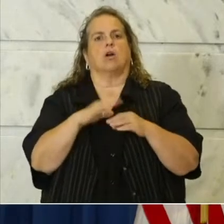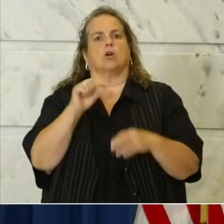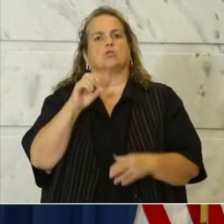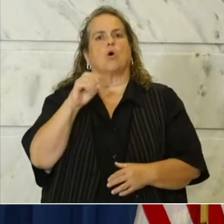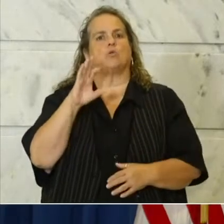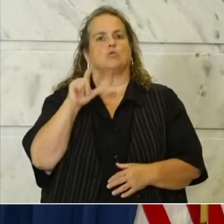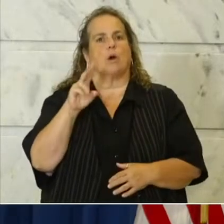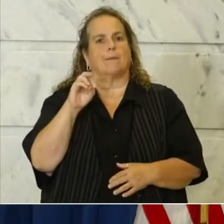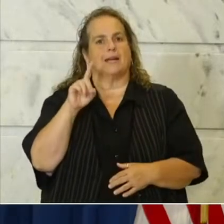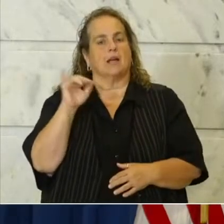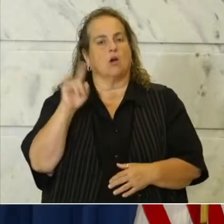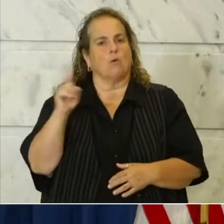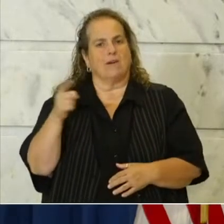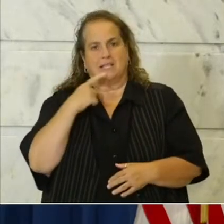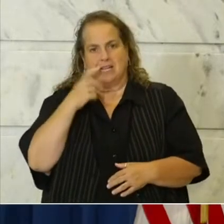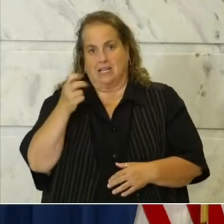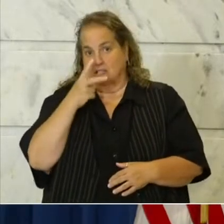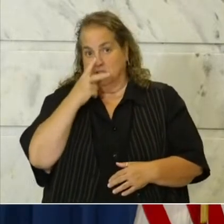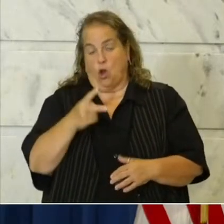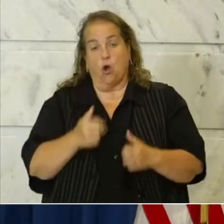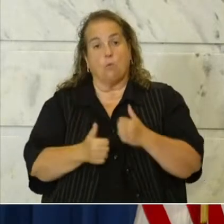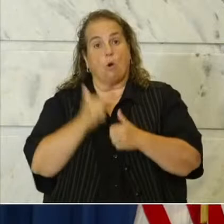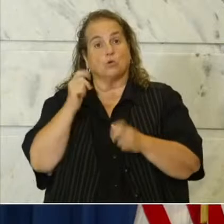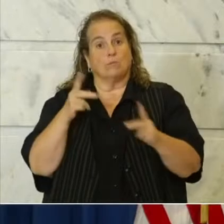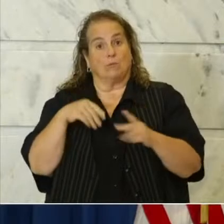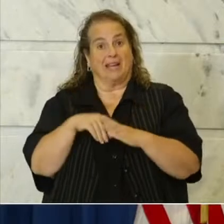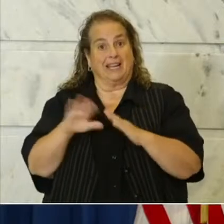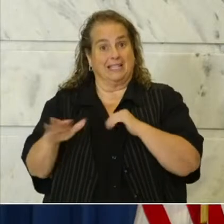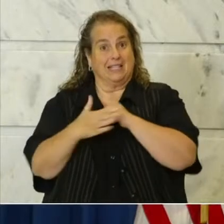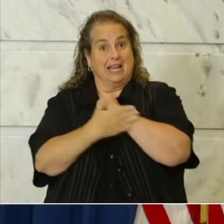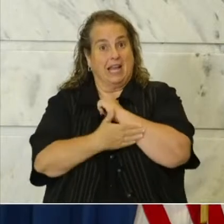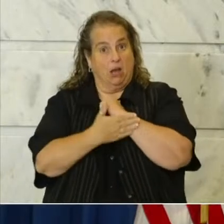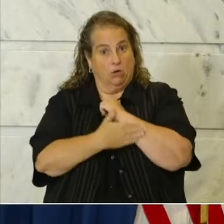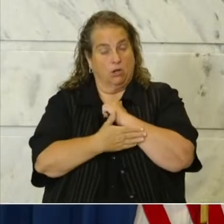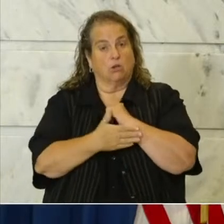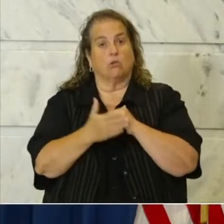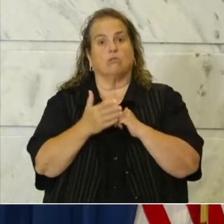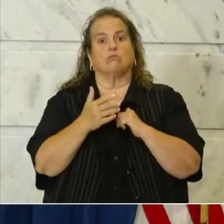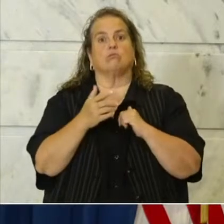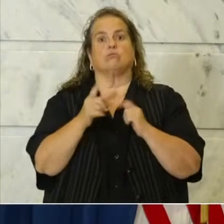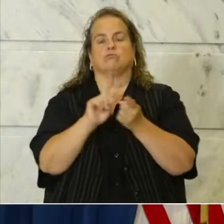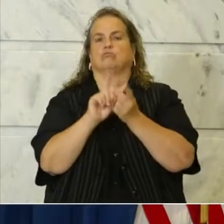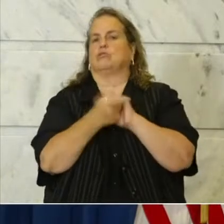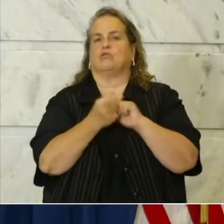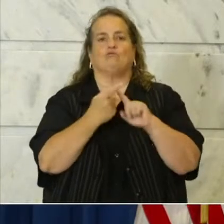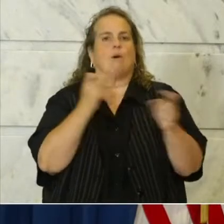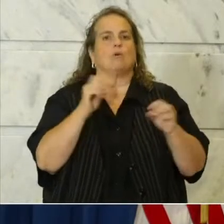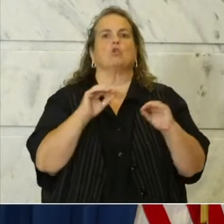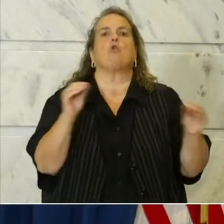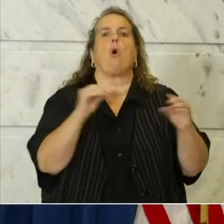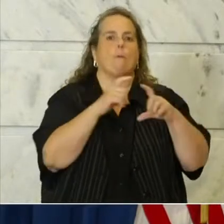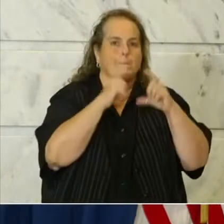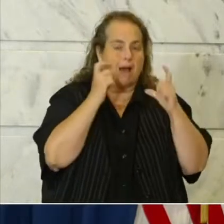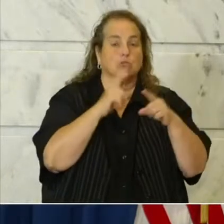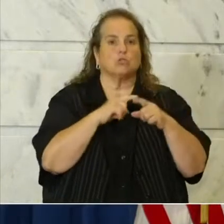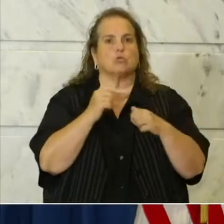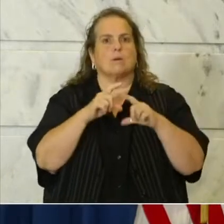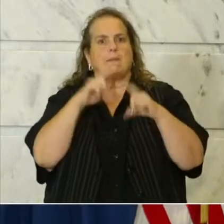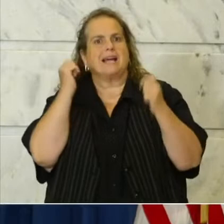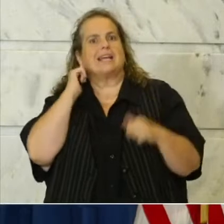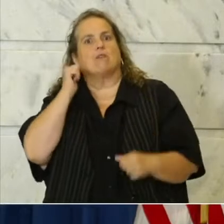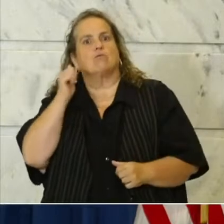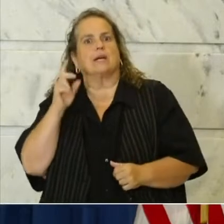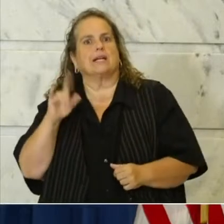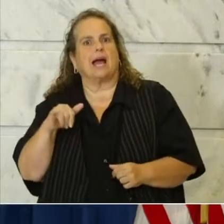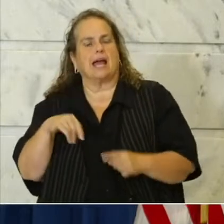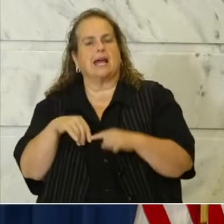seeing the vast majority of individuals in his county go from not wearing a mask to wearing one every day in the areas